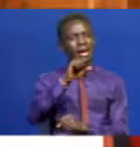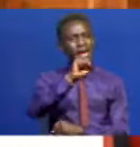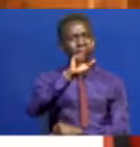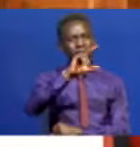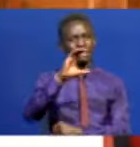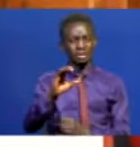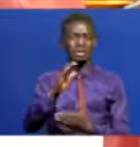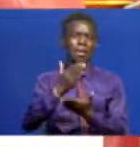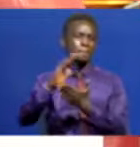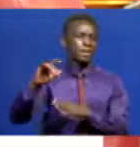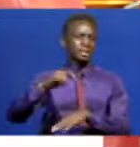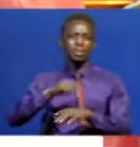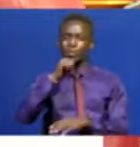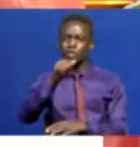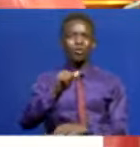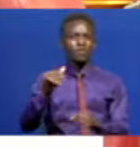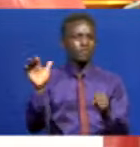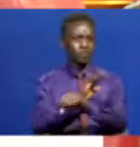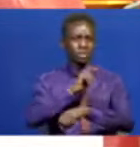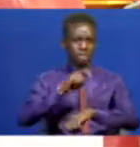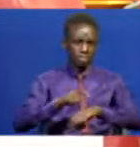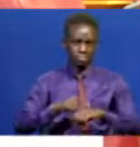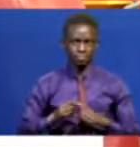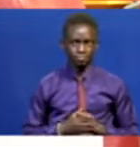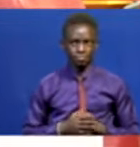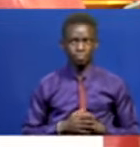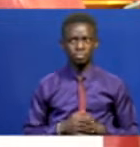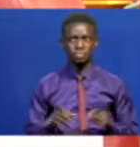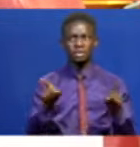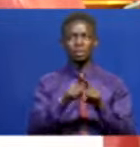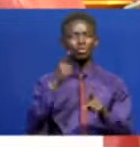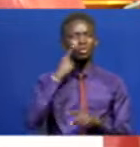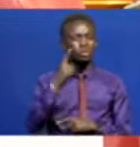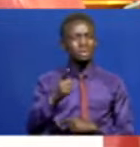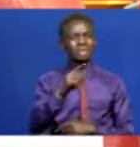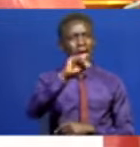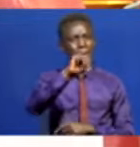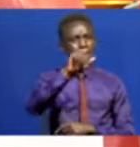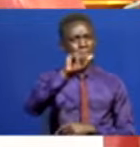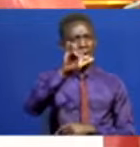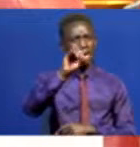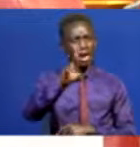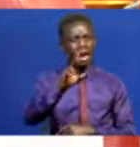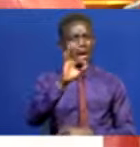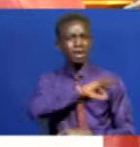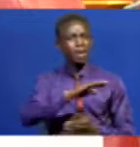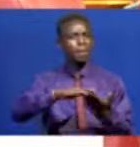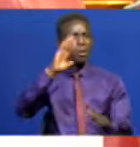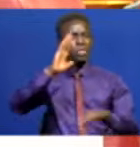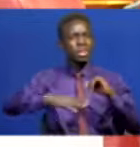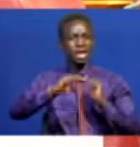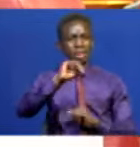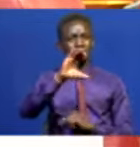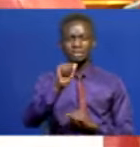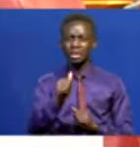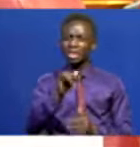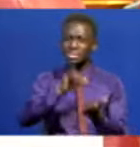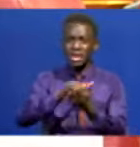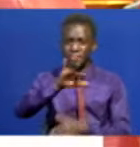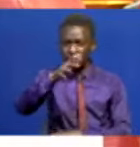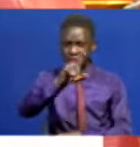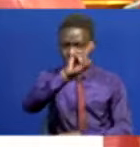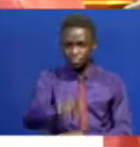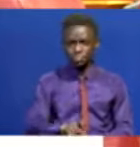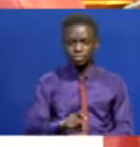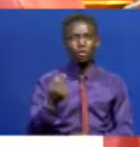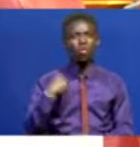cannot tolerate this. Even a mayor CEC is earning more than an MCA. Is that even fair? I mean, we are only calling upon you